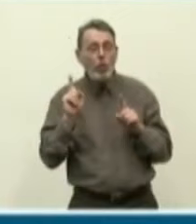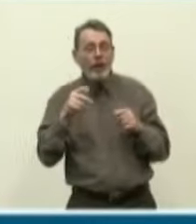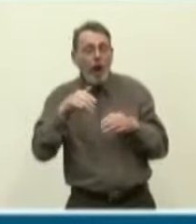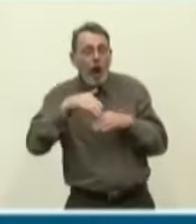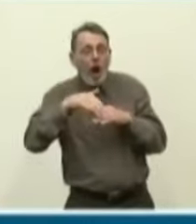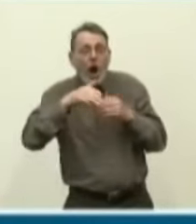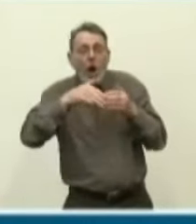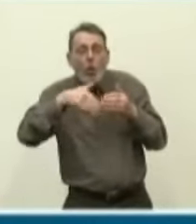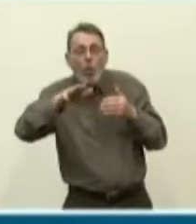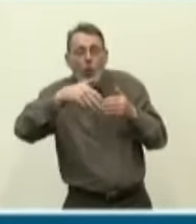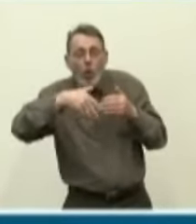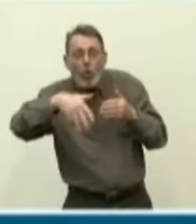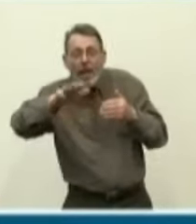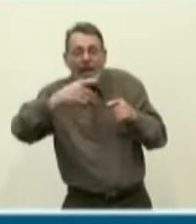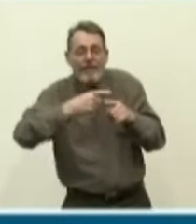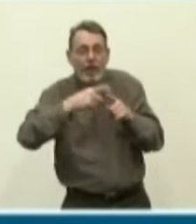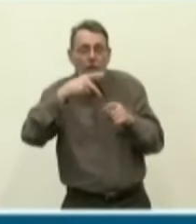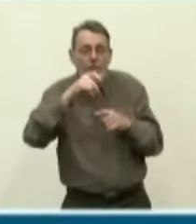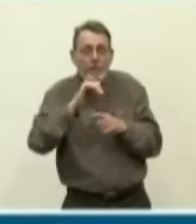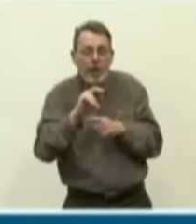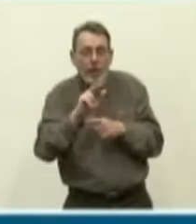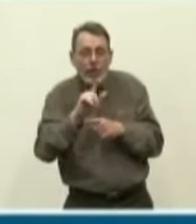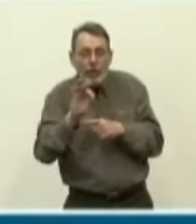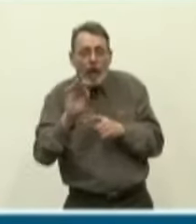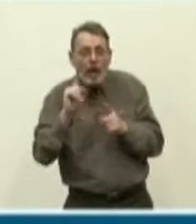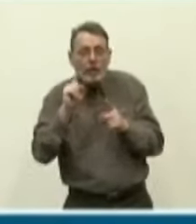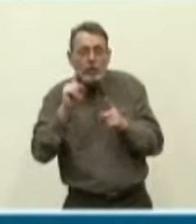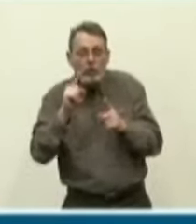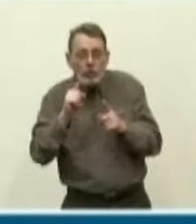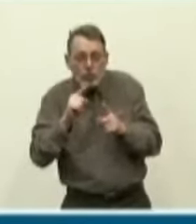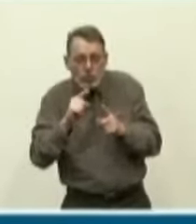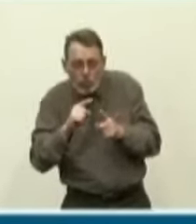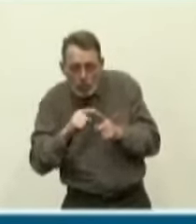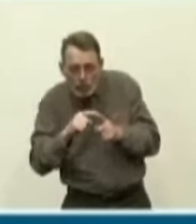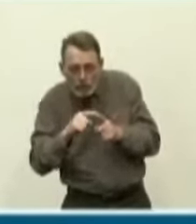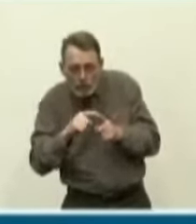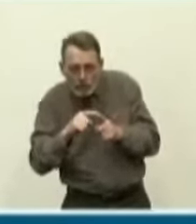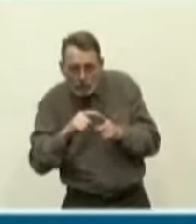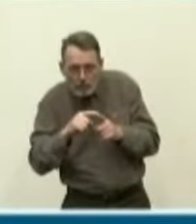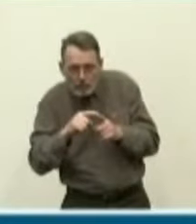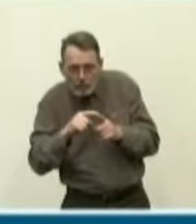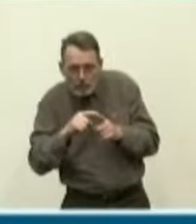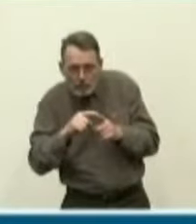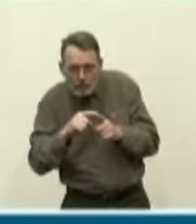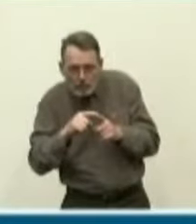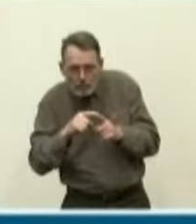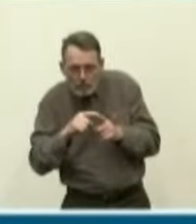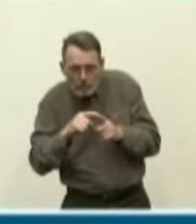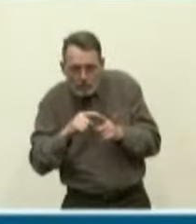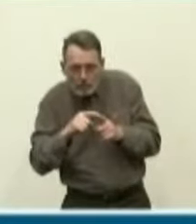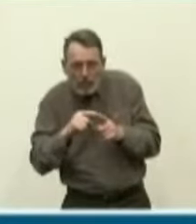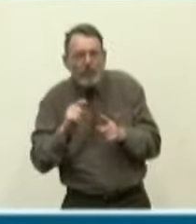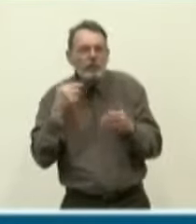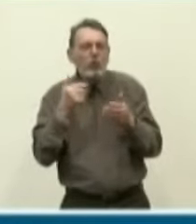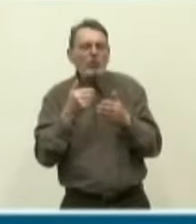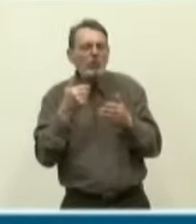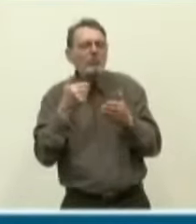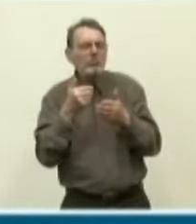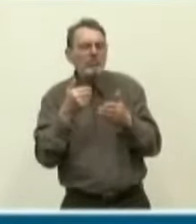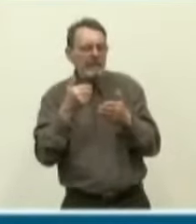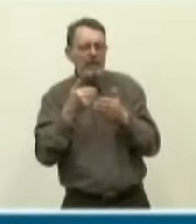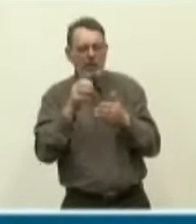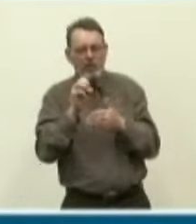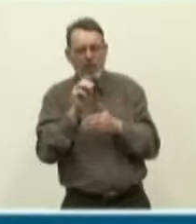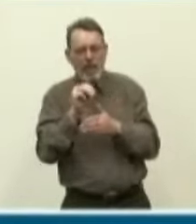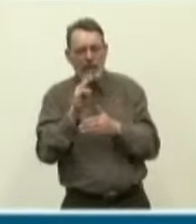39. They went towards the lower numbers. Way? Yeah. Okay, yeah, so they're on Embarcadero. On Embarcadero, but